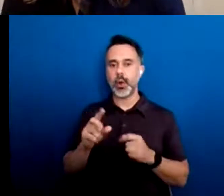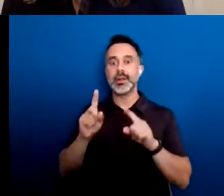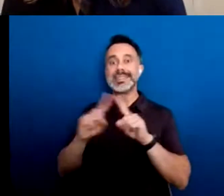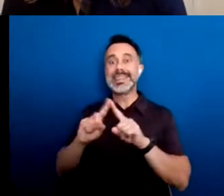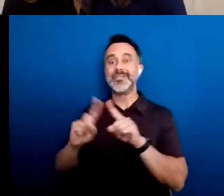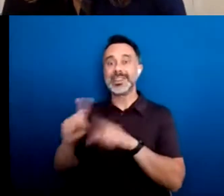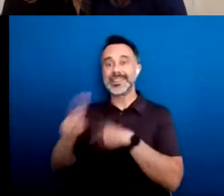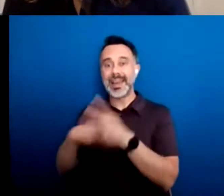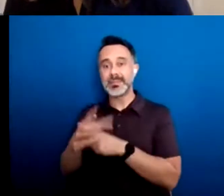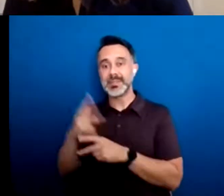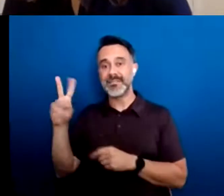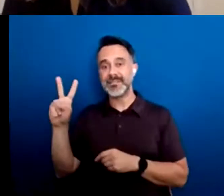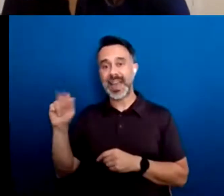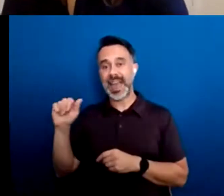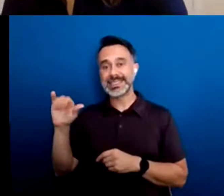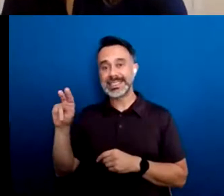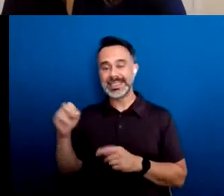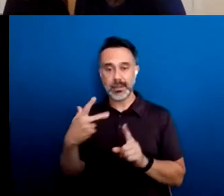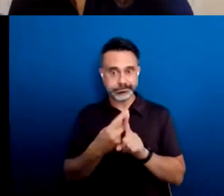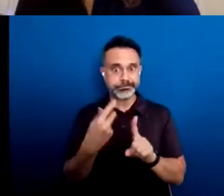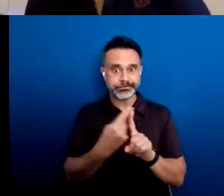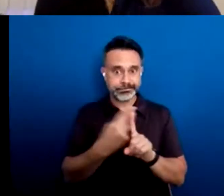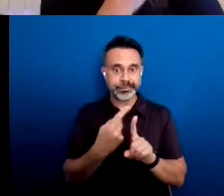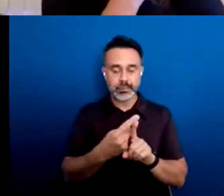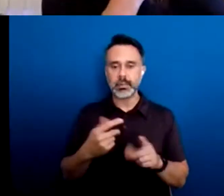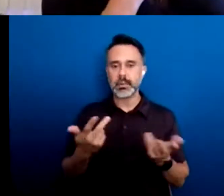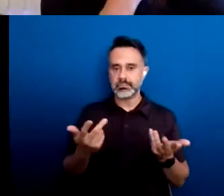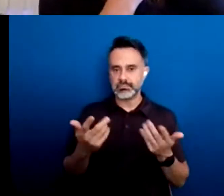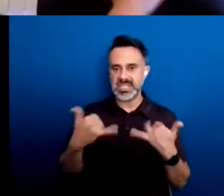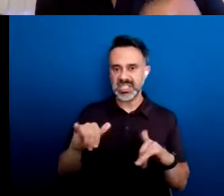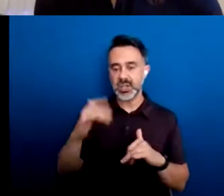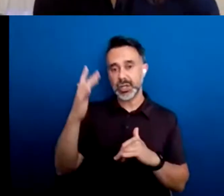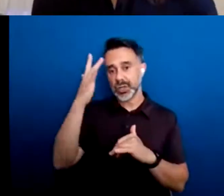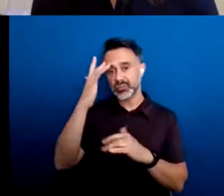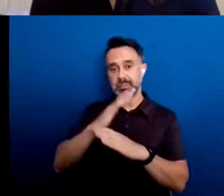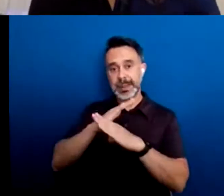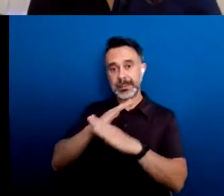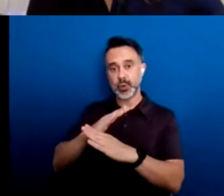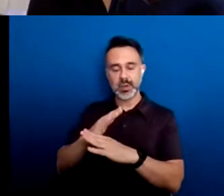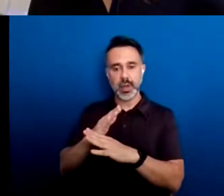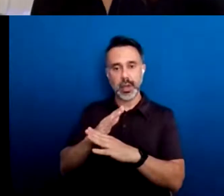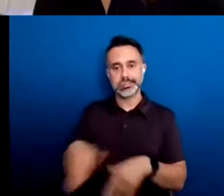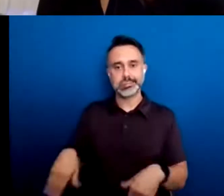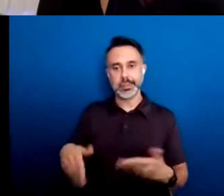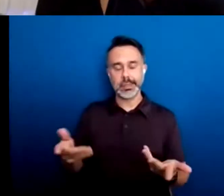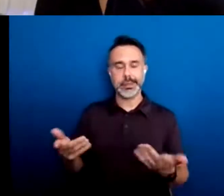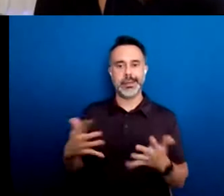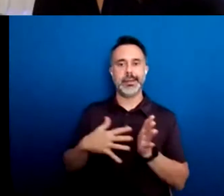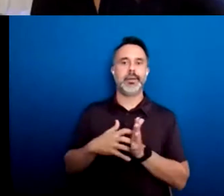vaccines they get. And so I really am very